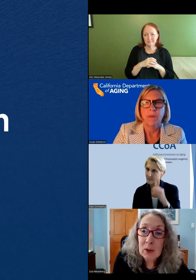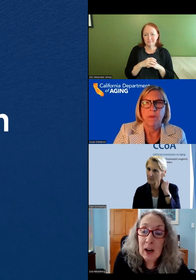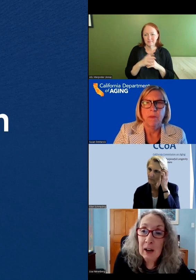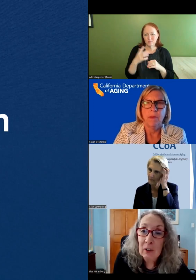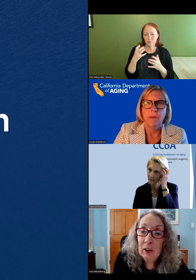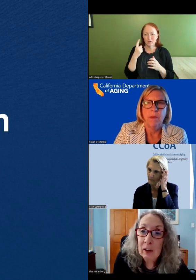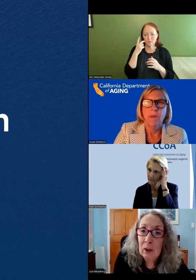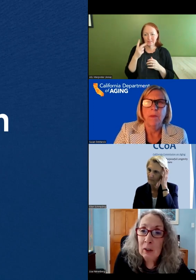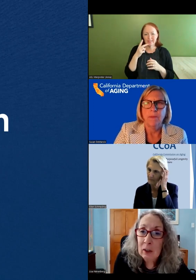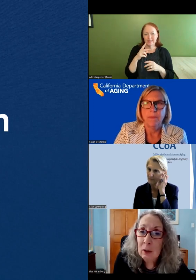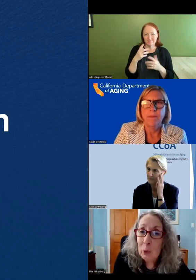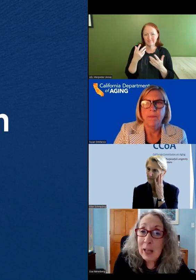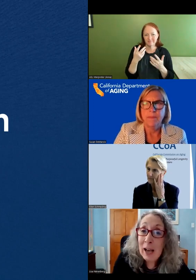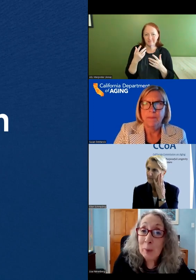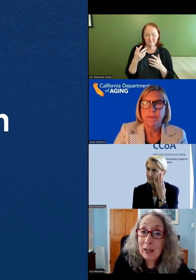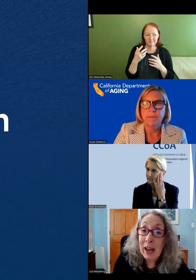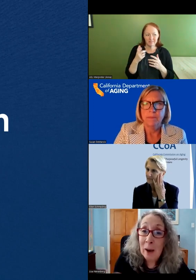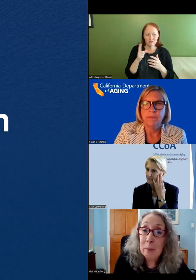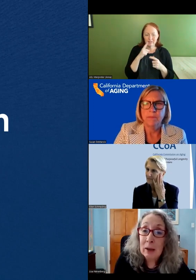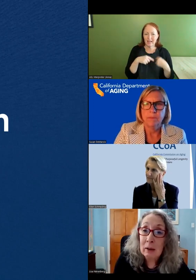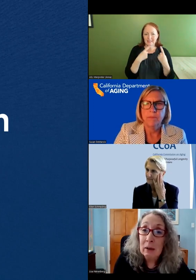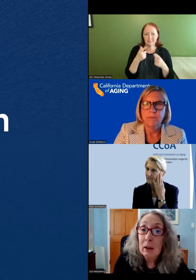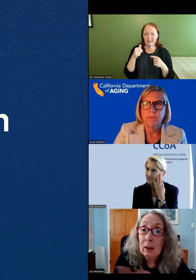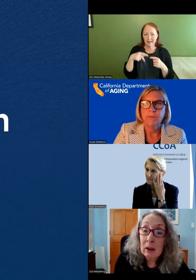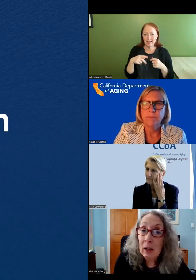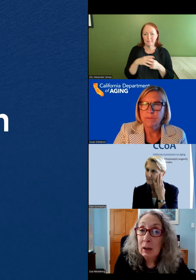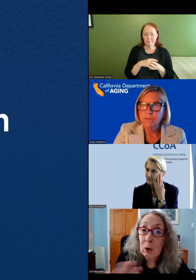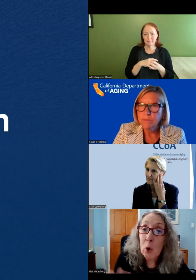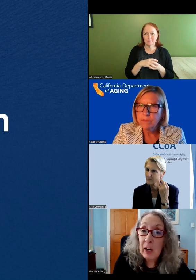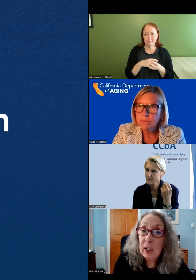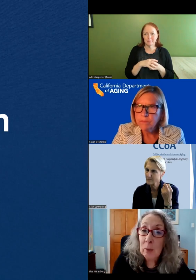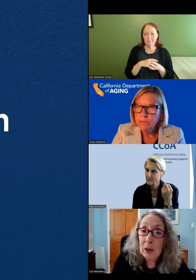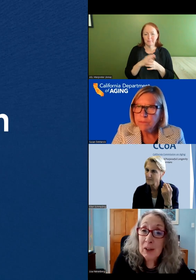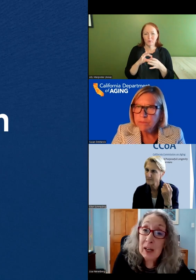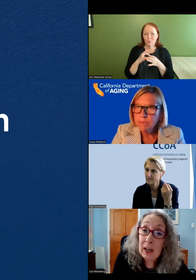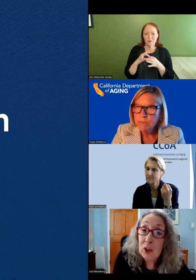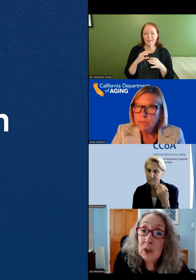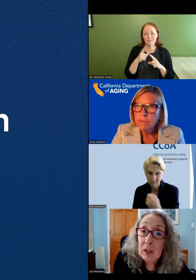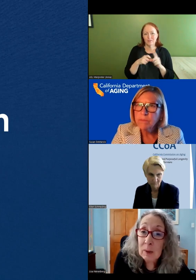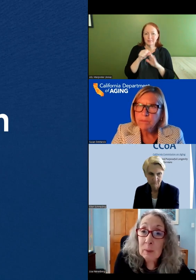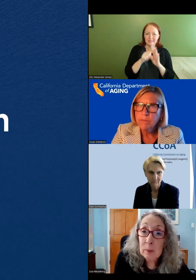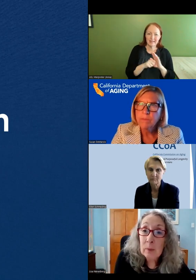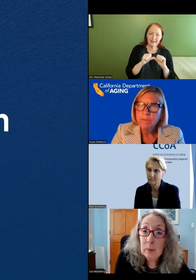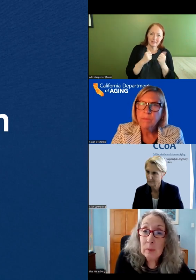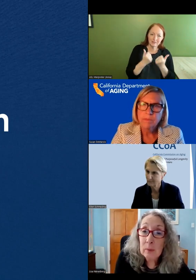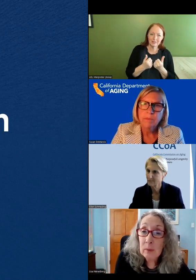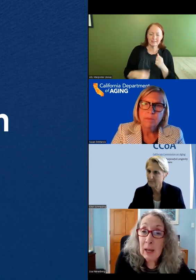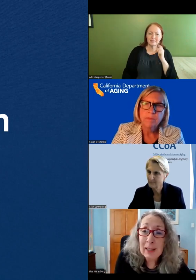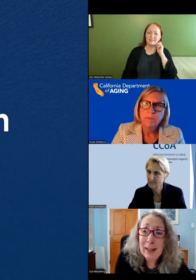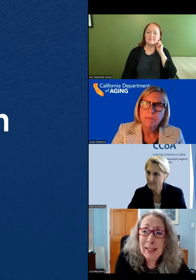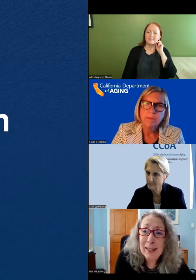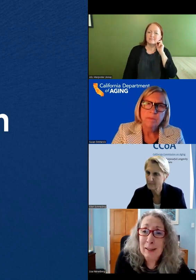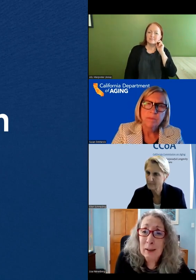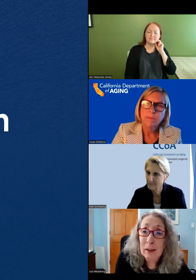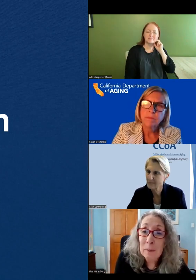to see those kinds. There really has been a gap in coordination among the state agencies. And